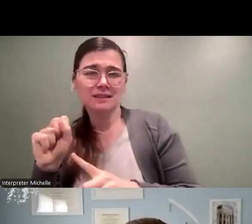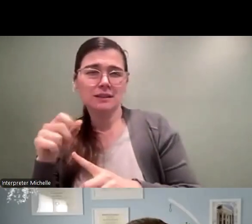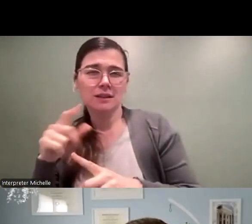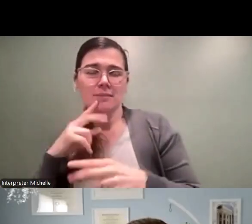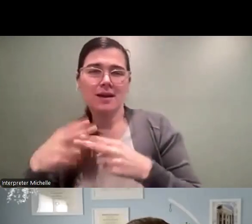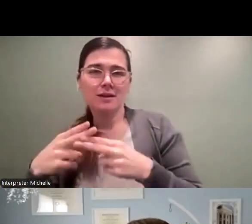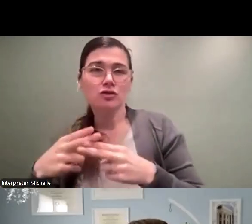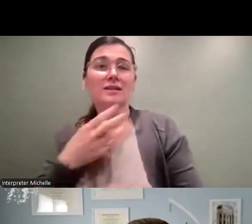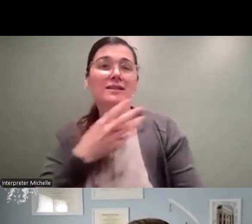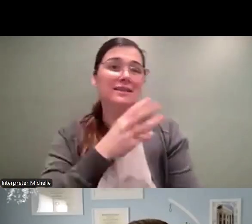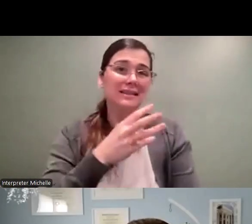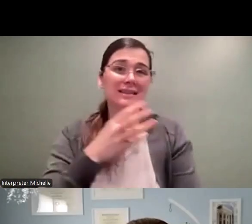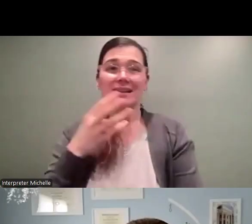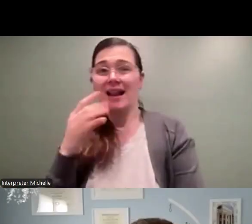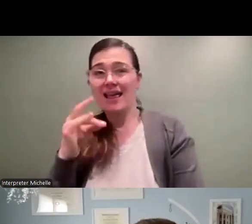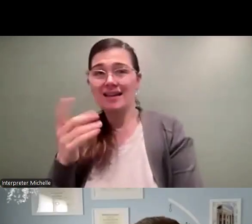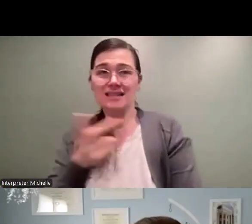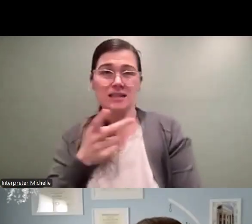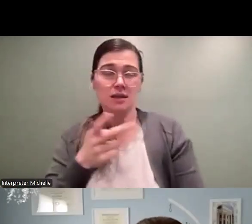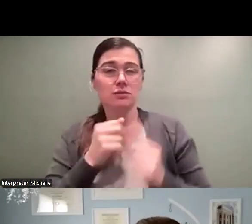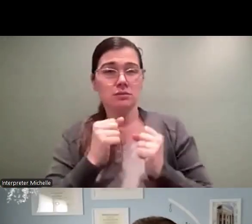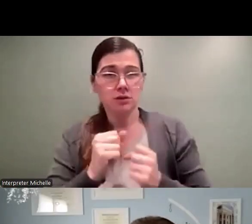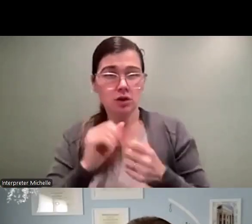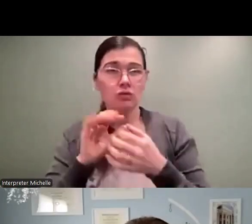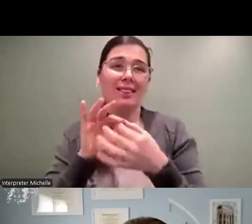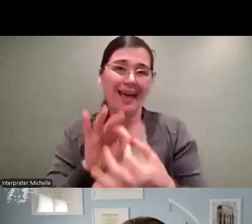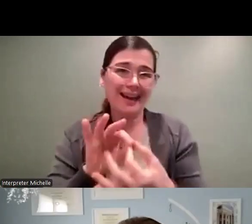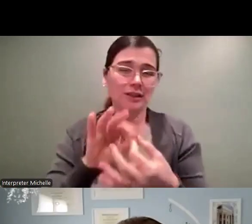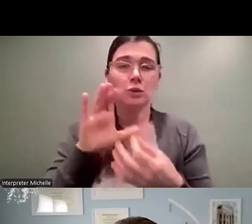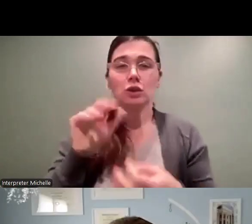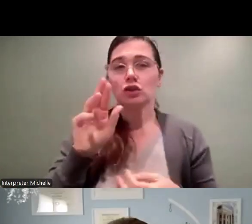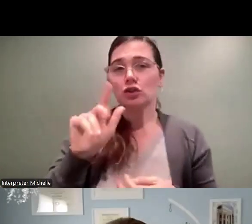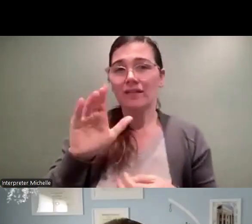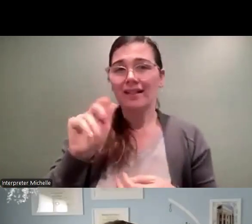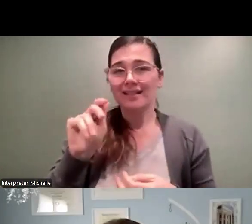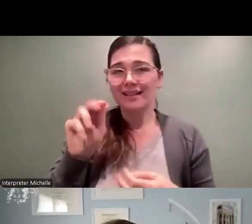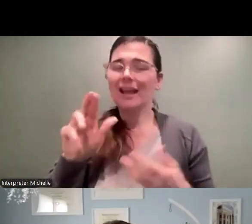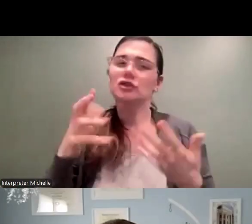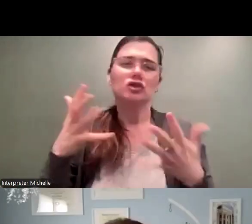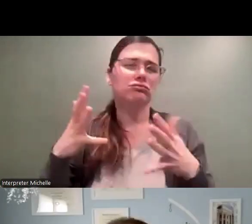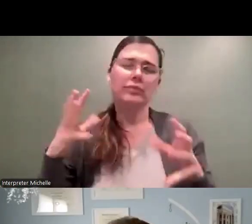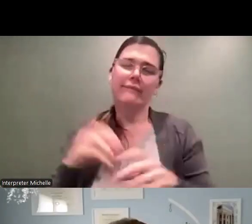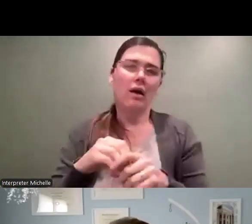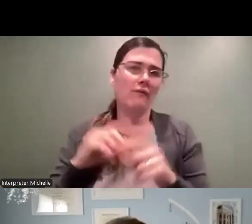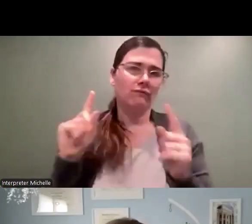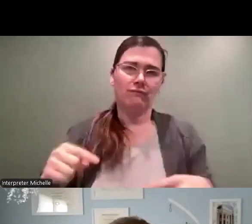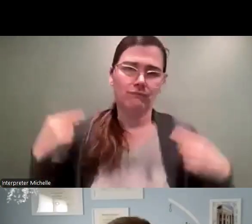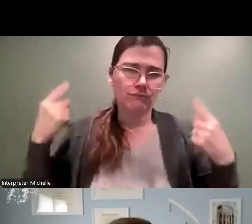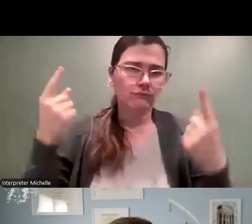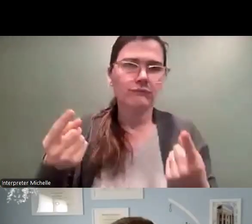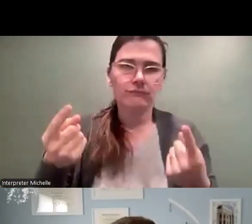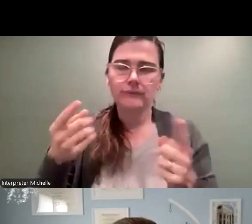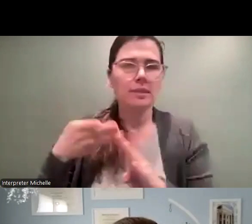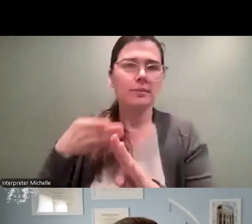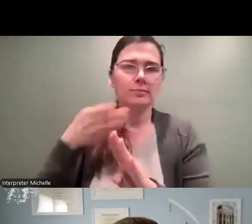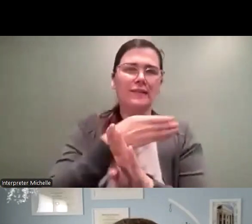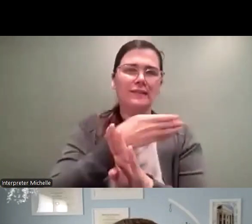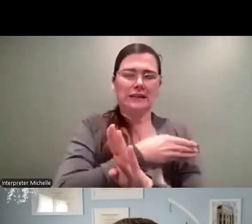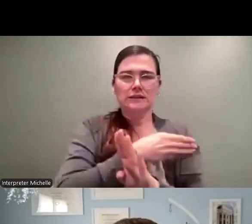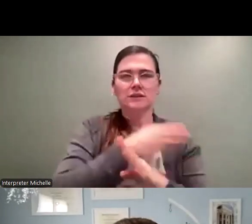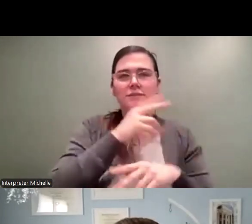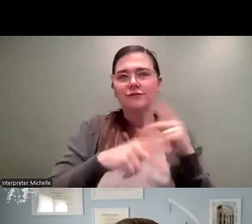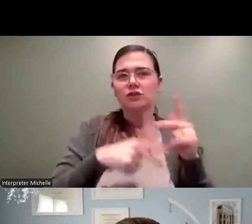commonly associated with cervical cancer or cancers, have been in previous versions of